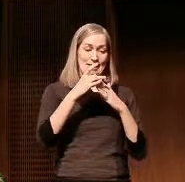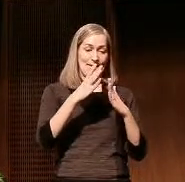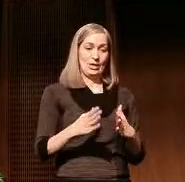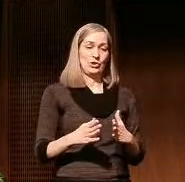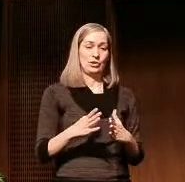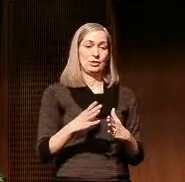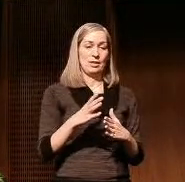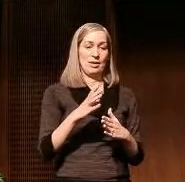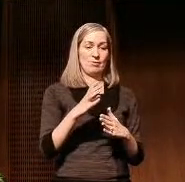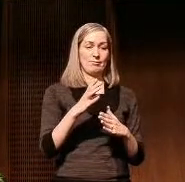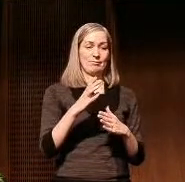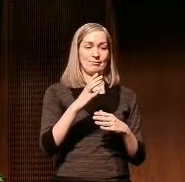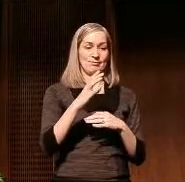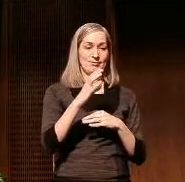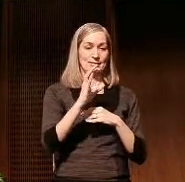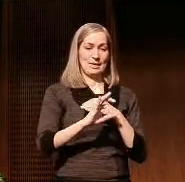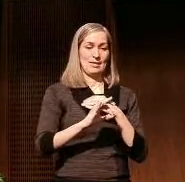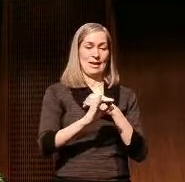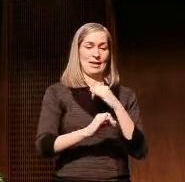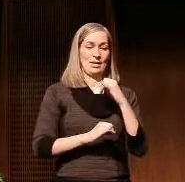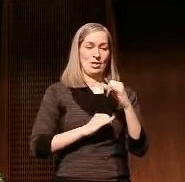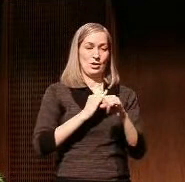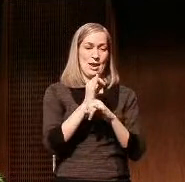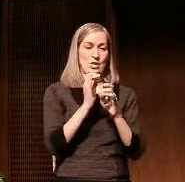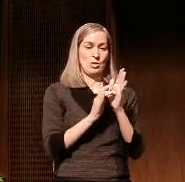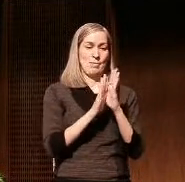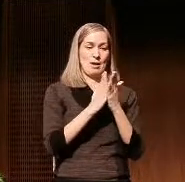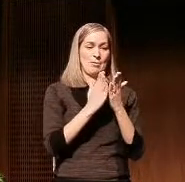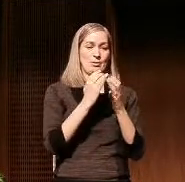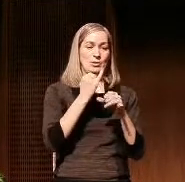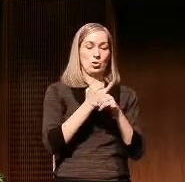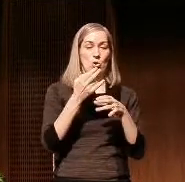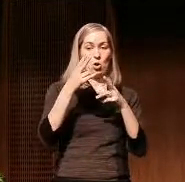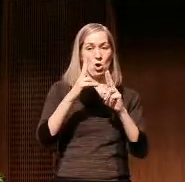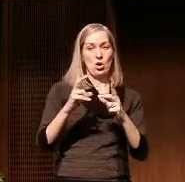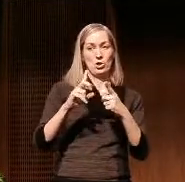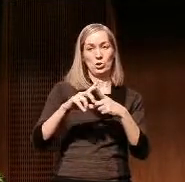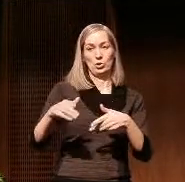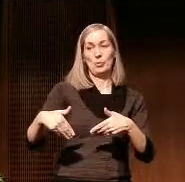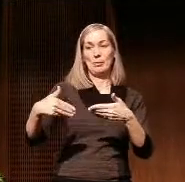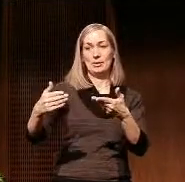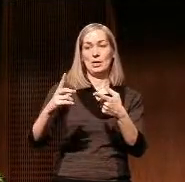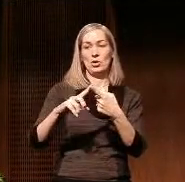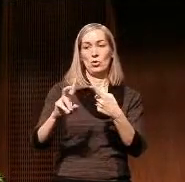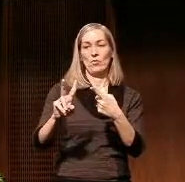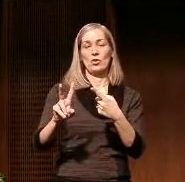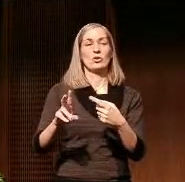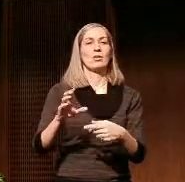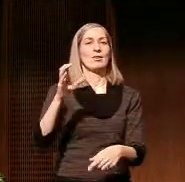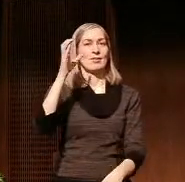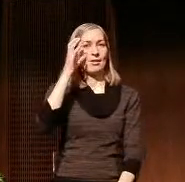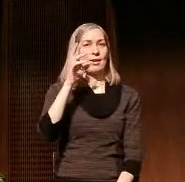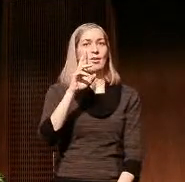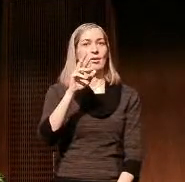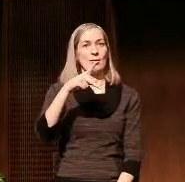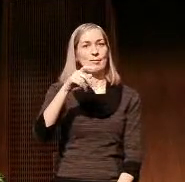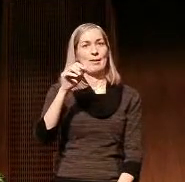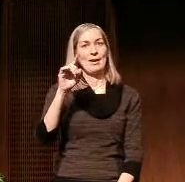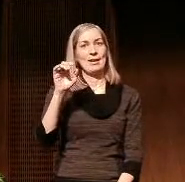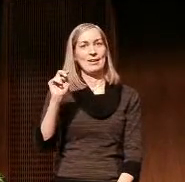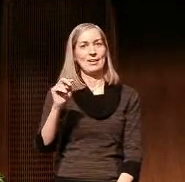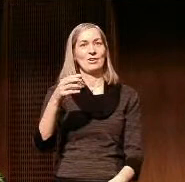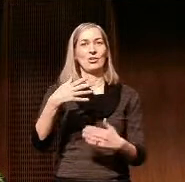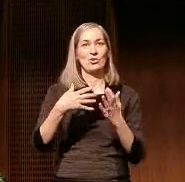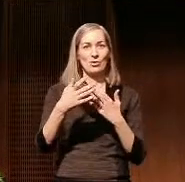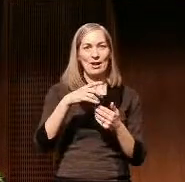the Sunset International Bible Institute is honored to present to Virgil Yocham the Klein R. Payden Gray